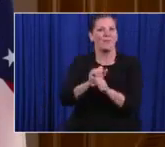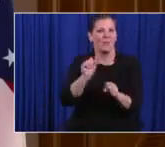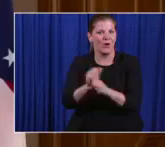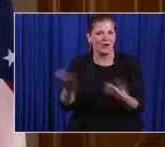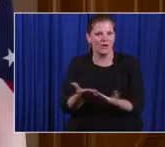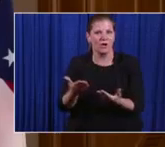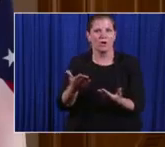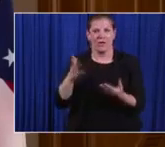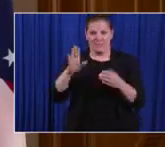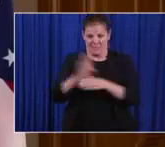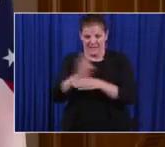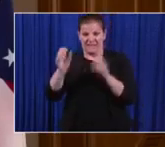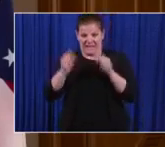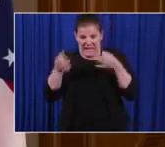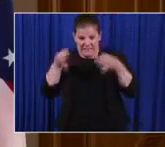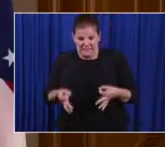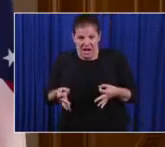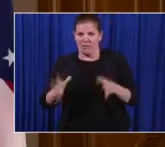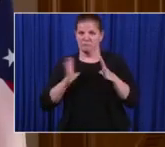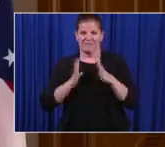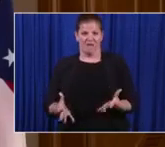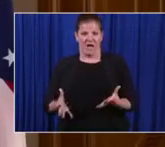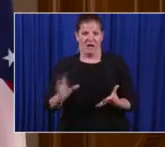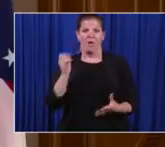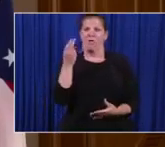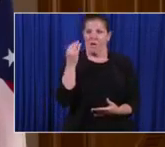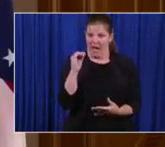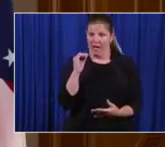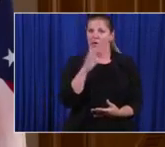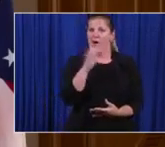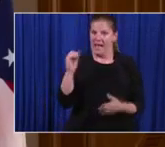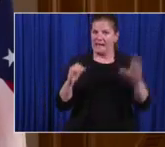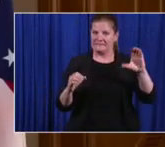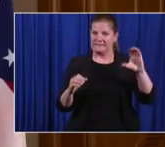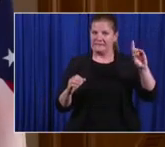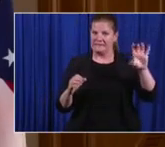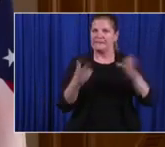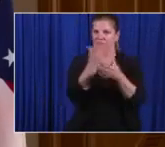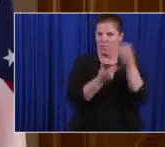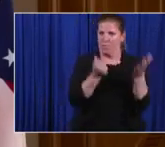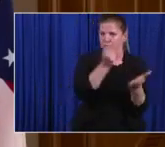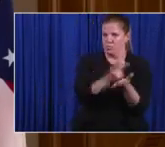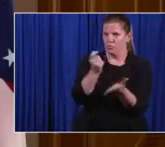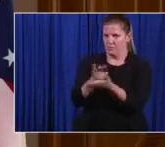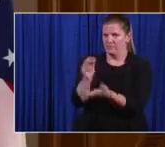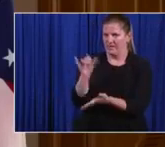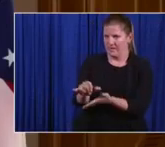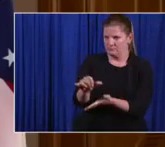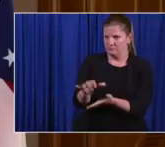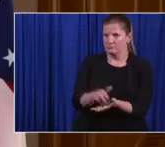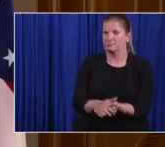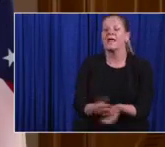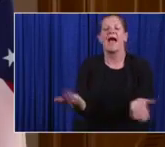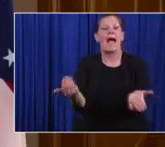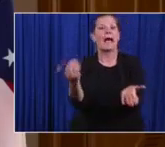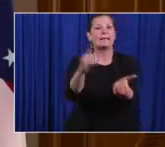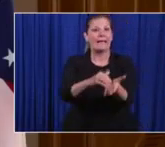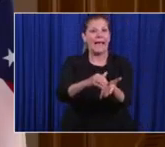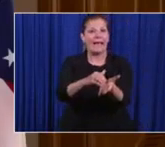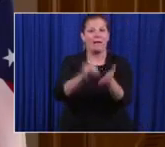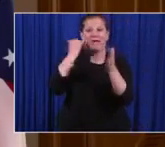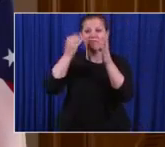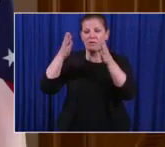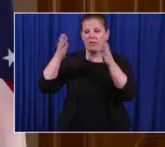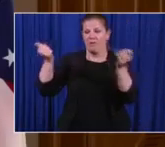in line with our health order. All individuals who are not vaccinated, again, according to the CDC,